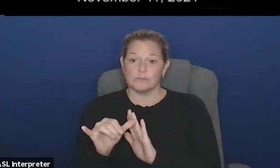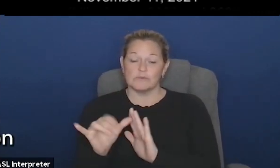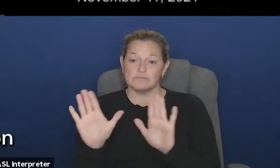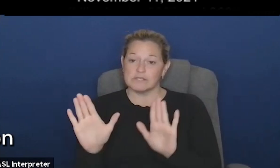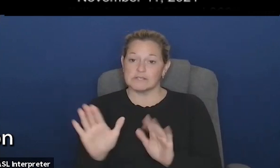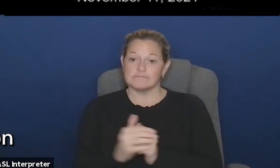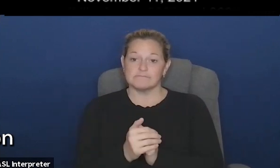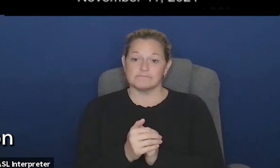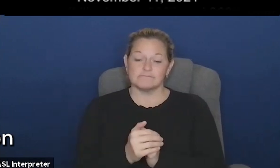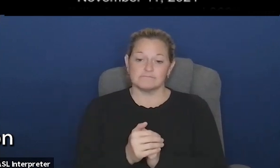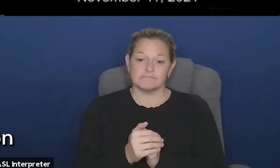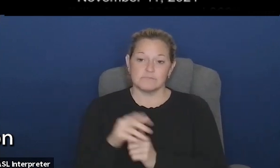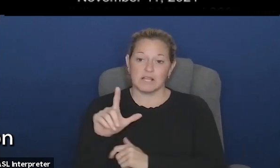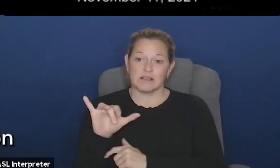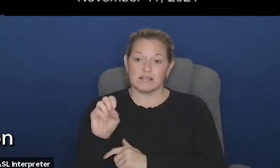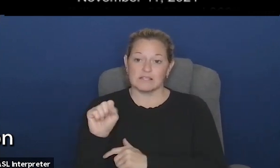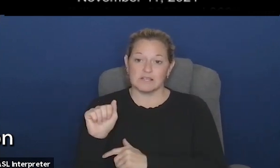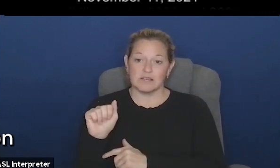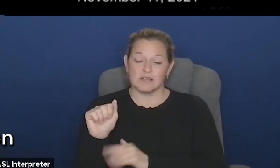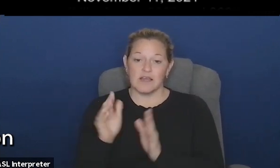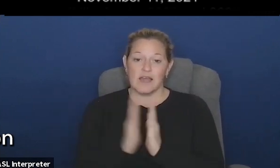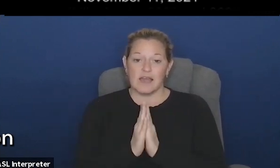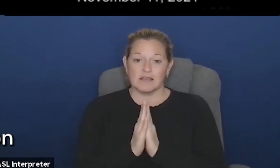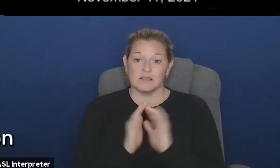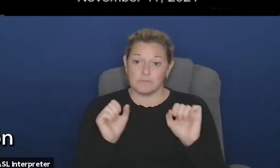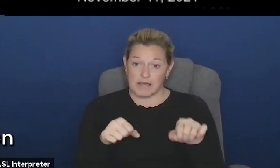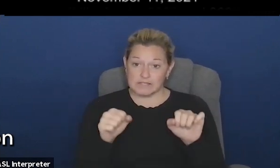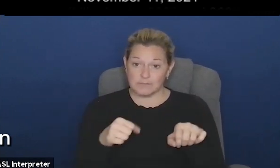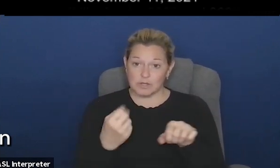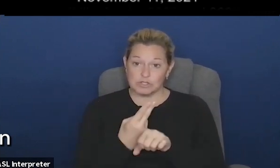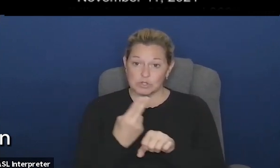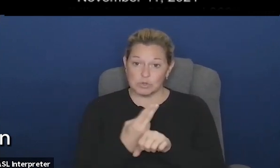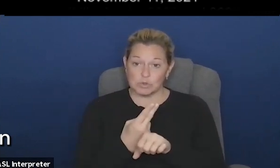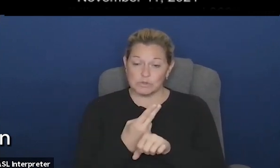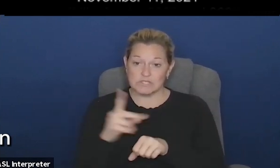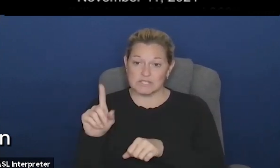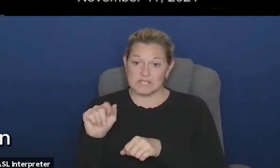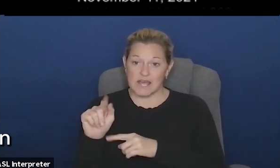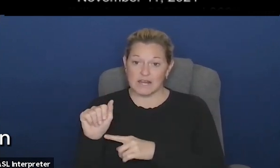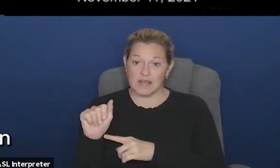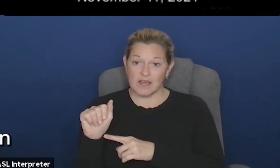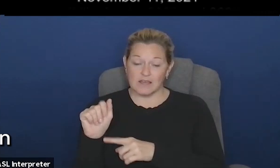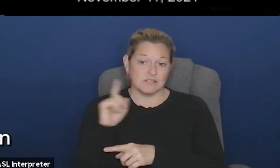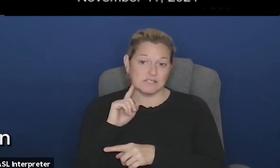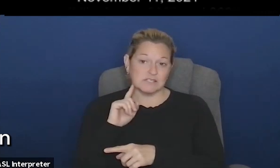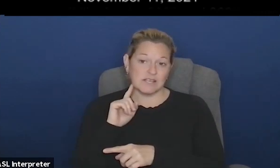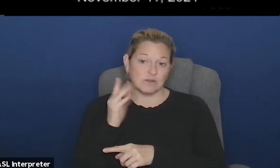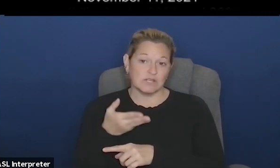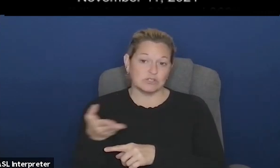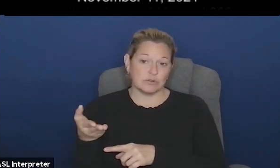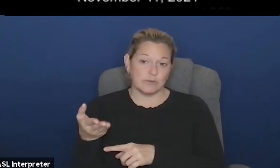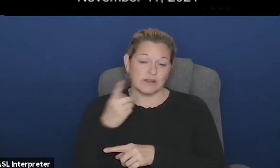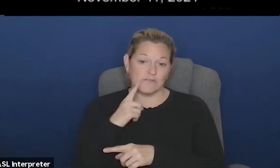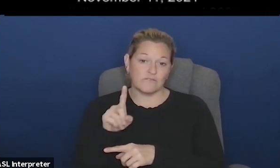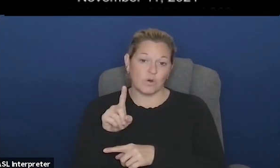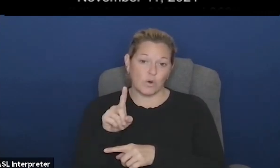Next, we have a question from Lisa, who asks, is it possible to use the data sonification instrument for color coding of maps in ocean